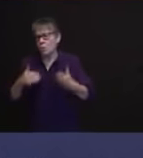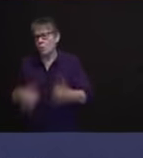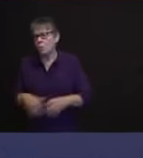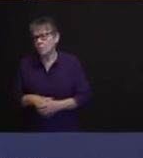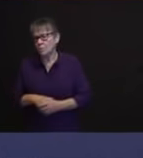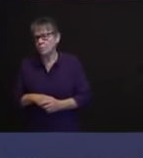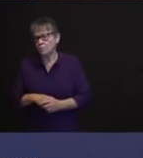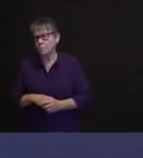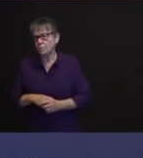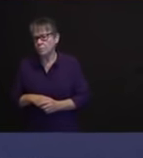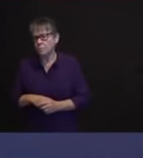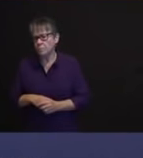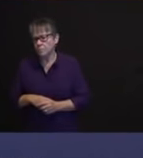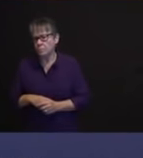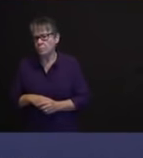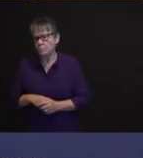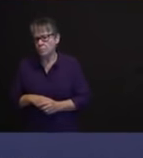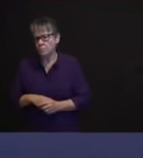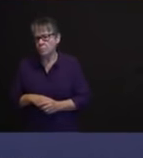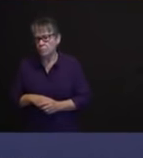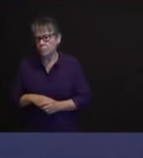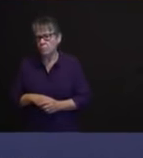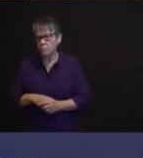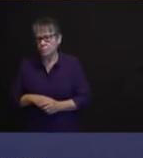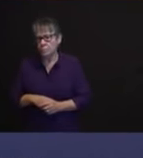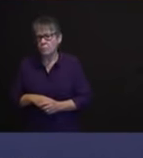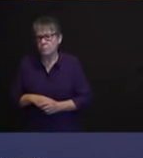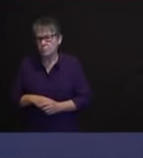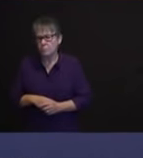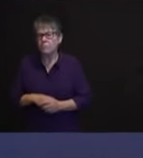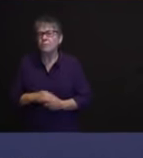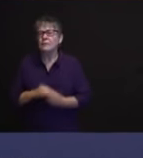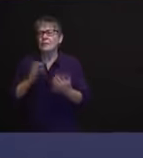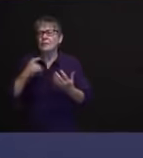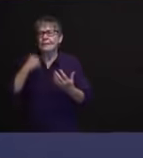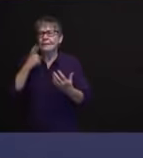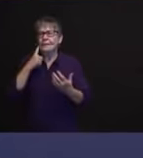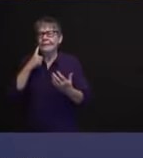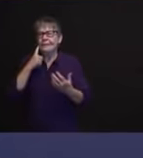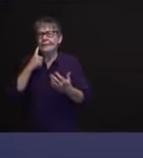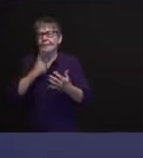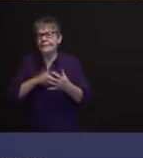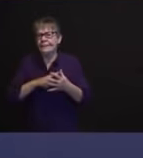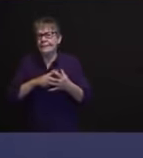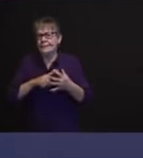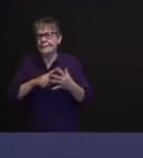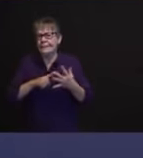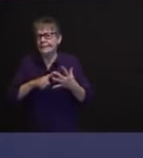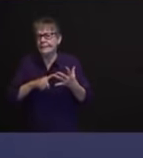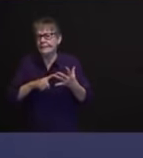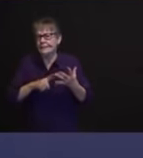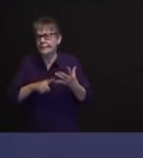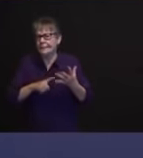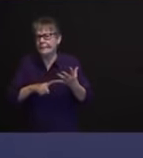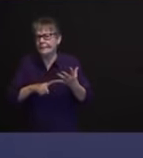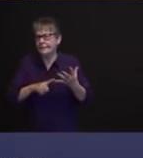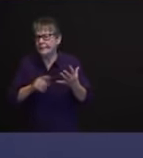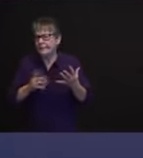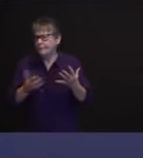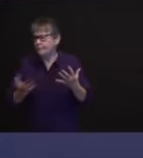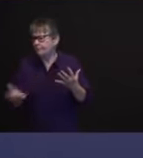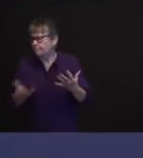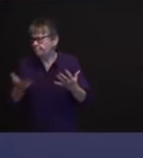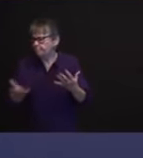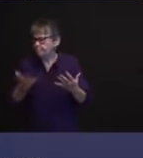to me. There's a lot, Crystal, I'm coming back to you in a second because there's a lot of movement on Trenton here at the moment. I